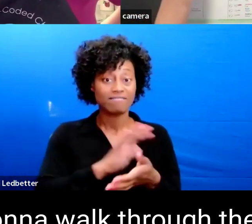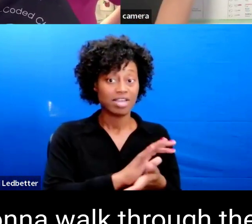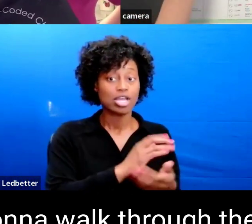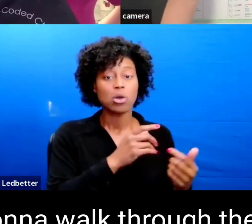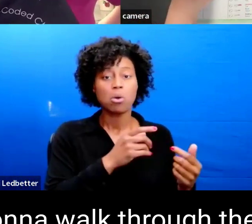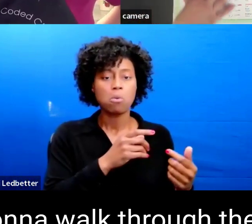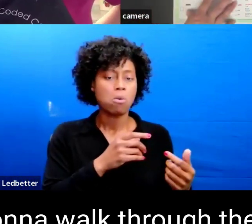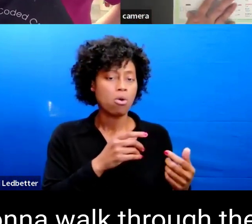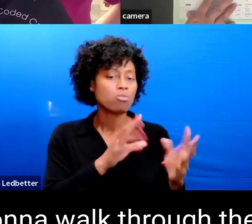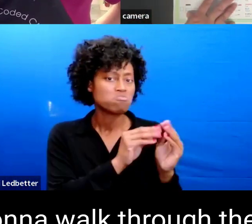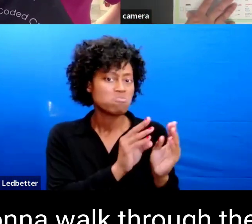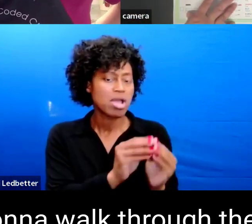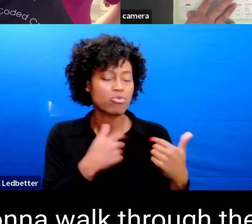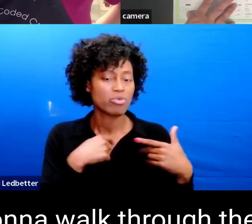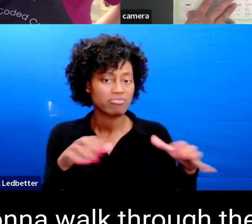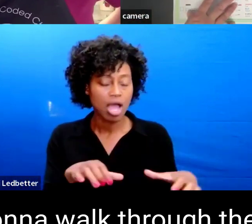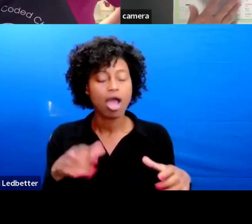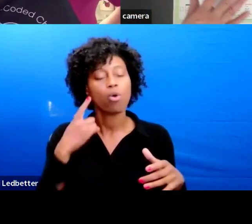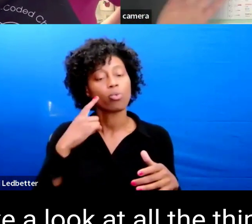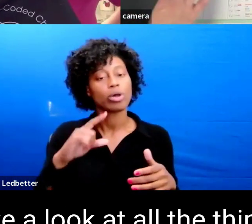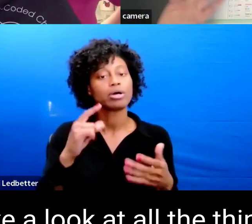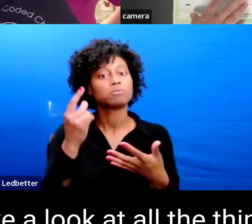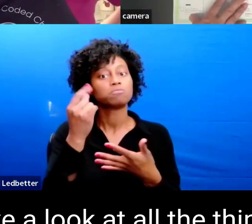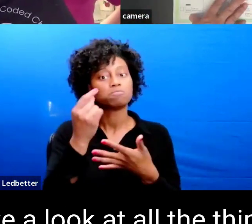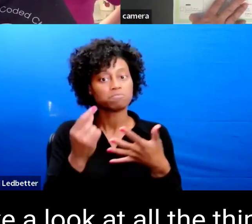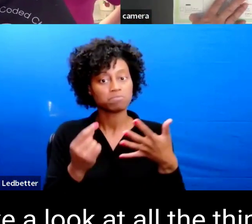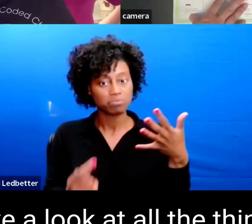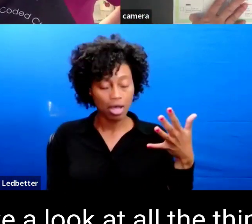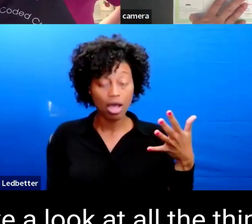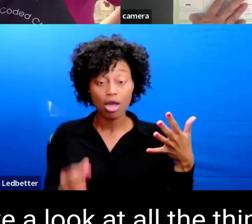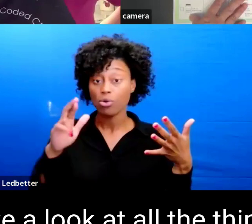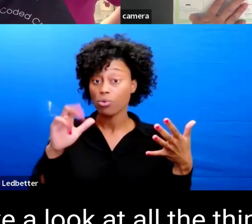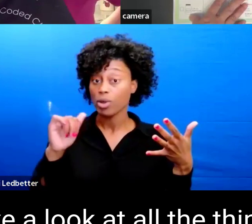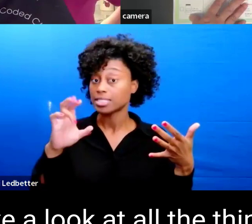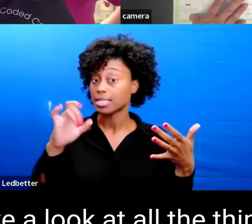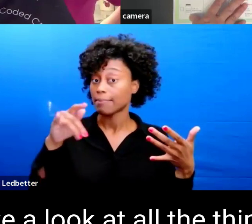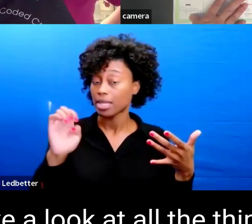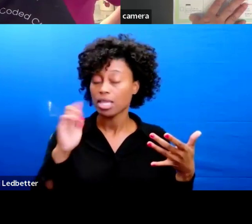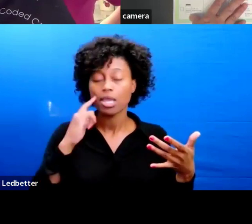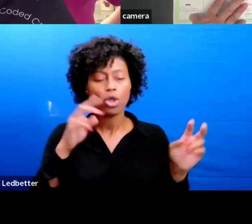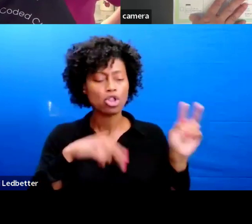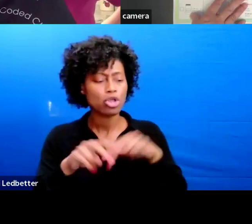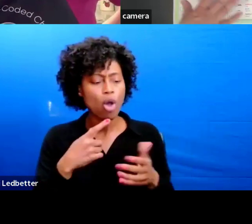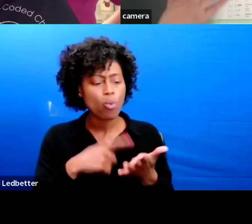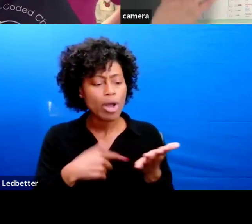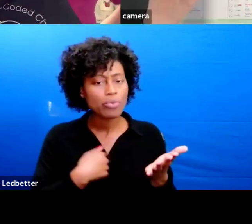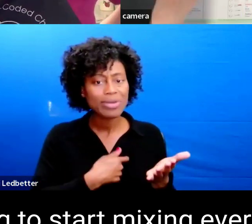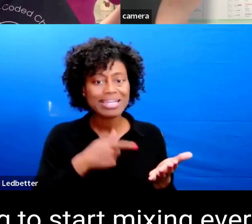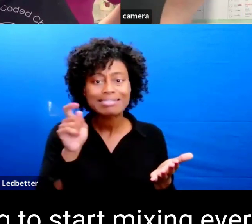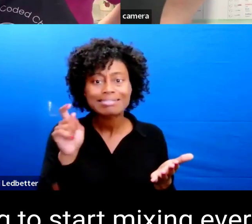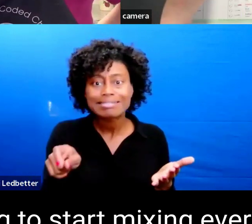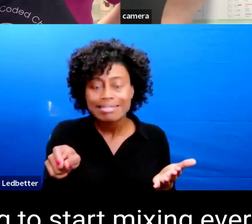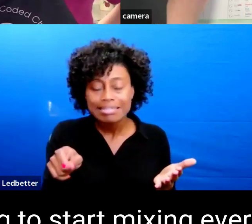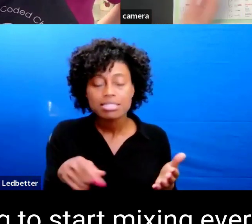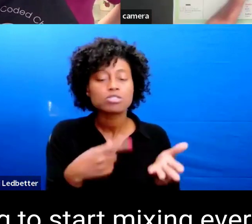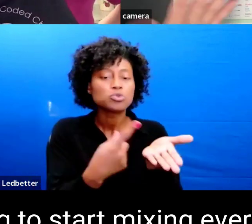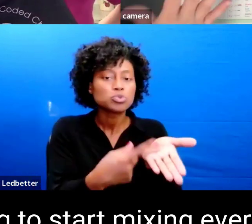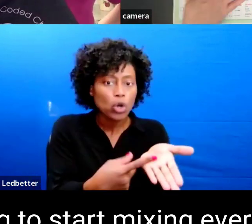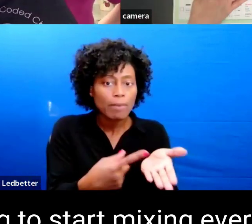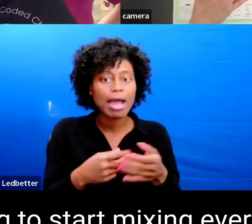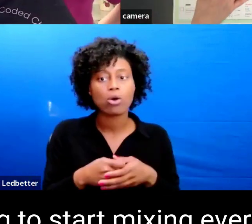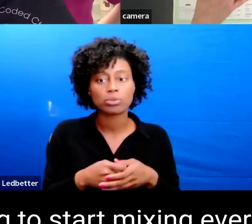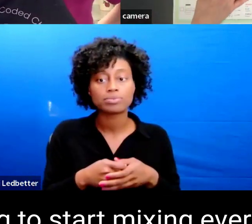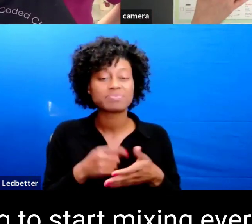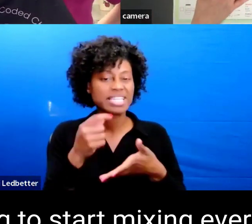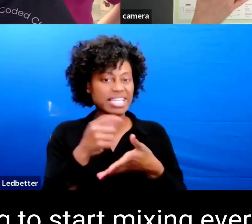done. We're going to walk through the recipe. We're going to take a look at all the things that we need. Then we're going to